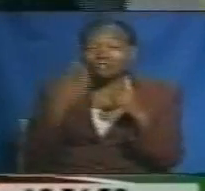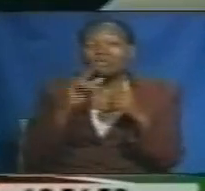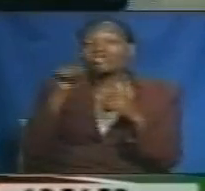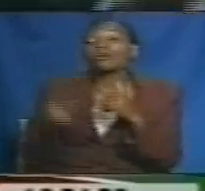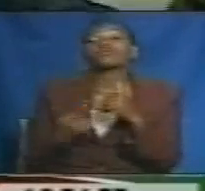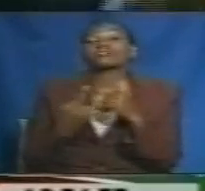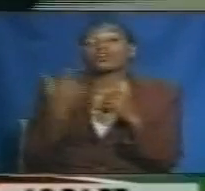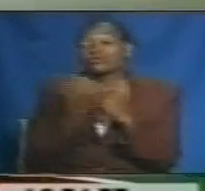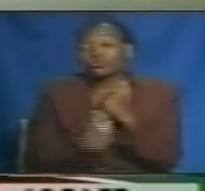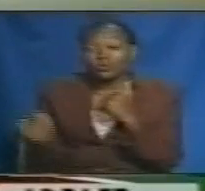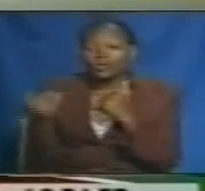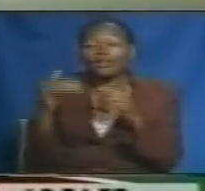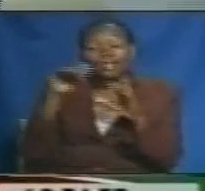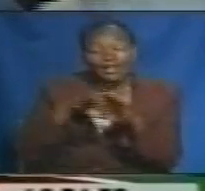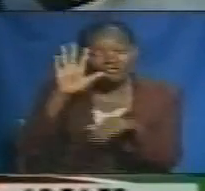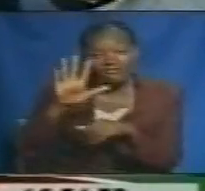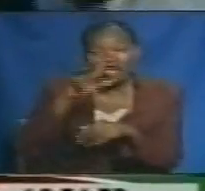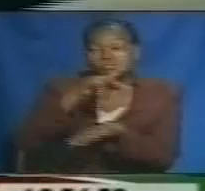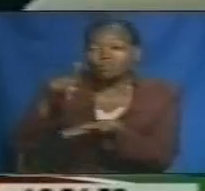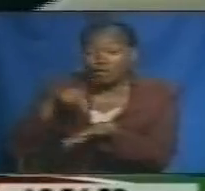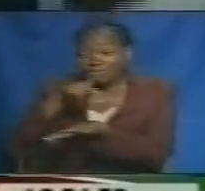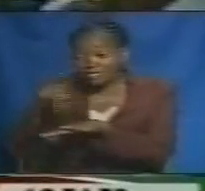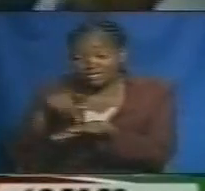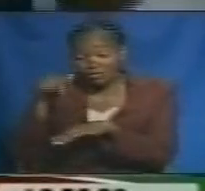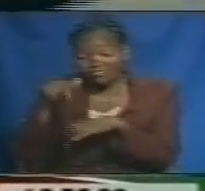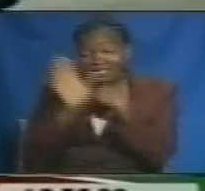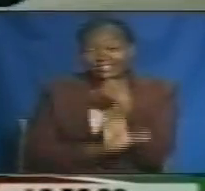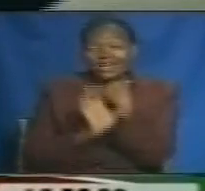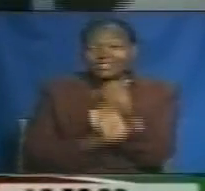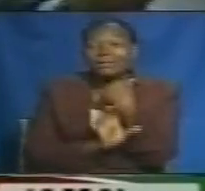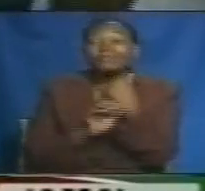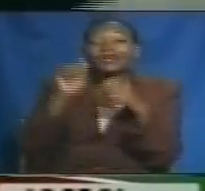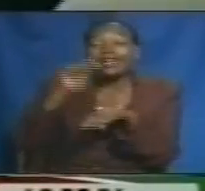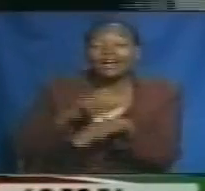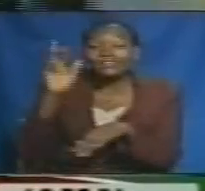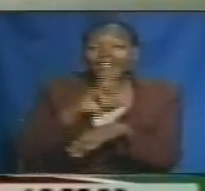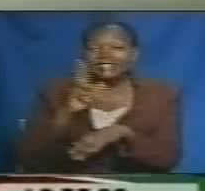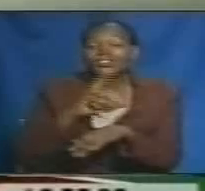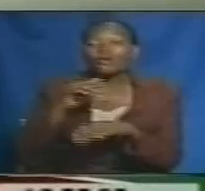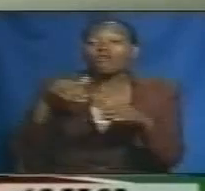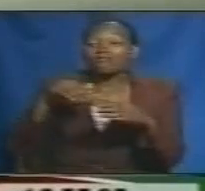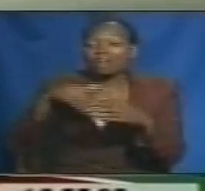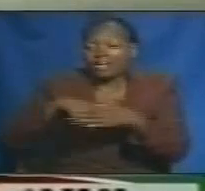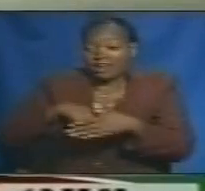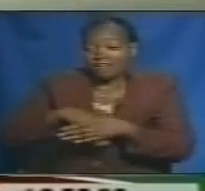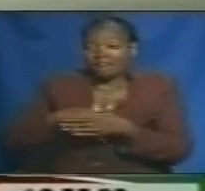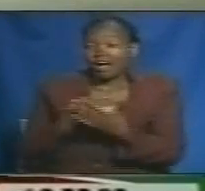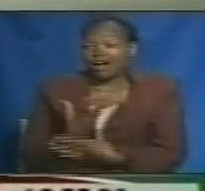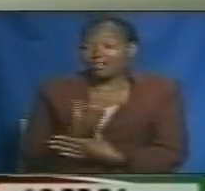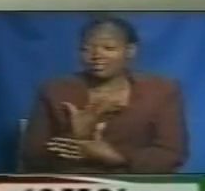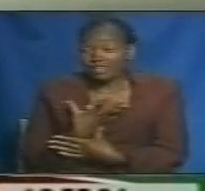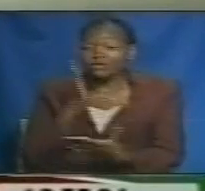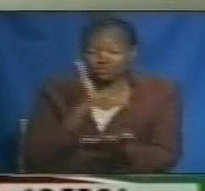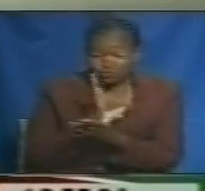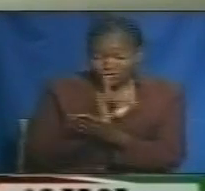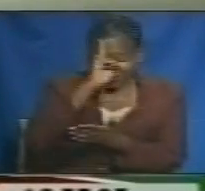274,000 children in five provinces of this country are at the risk of liver cancer, Mr. Speaker. It's a serious matter, Mr.